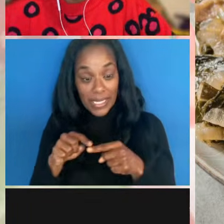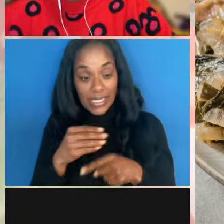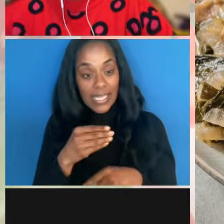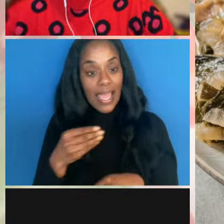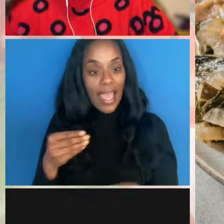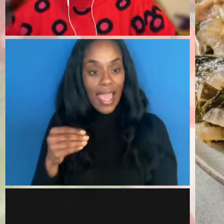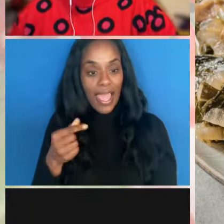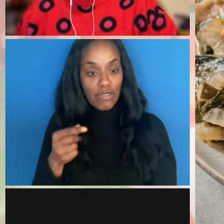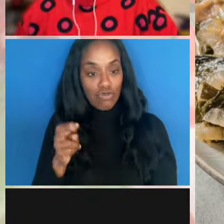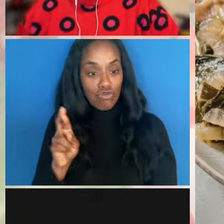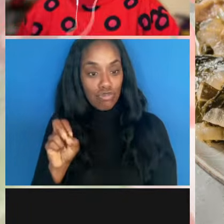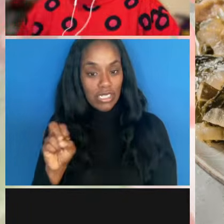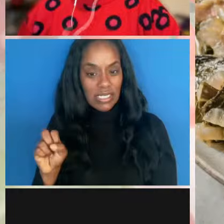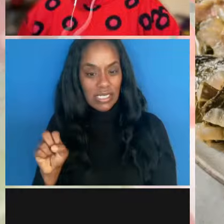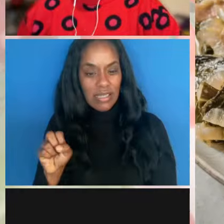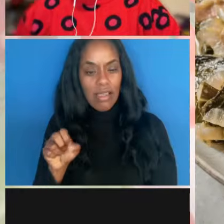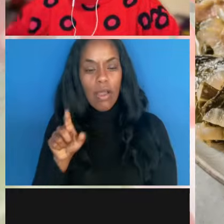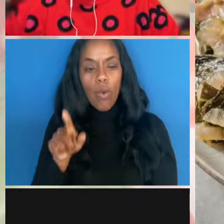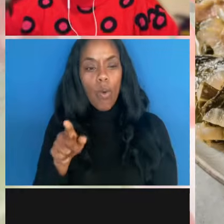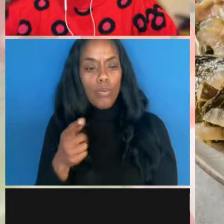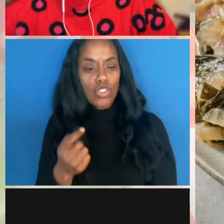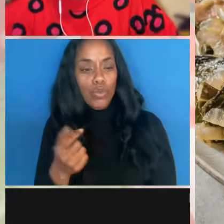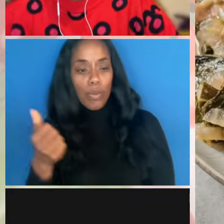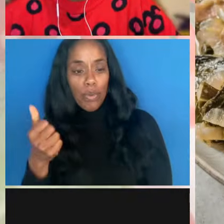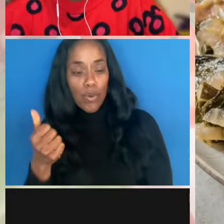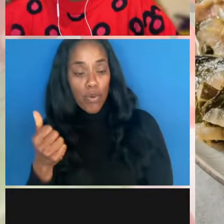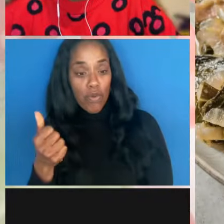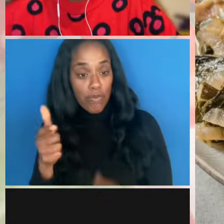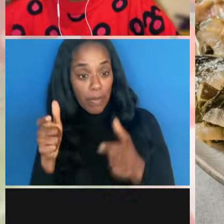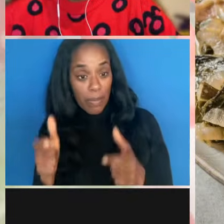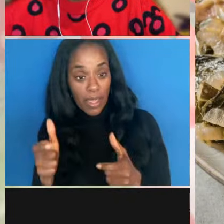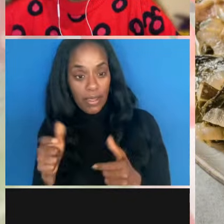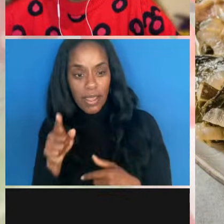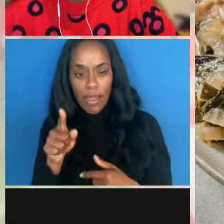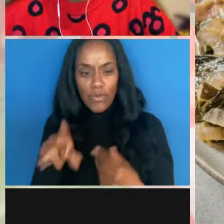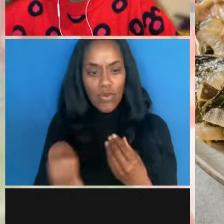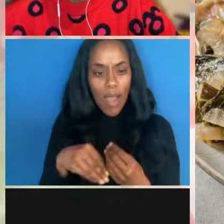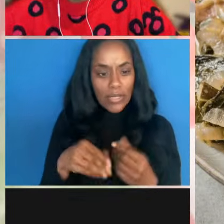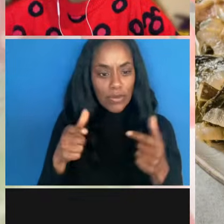would you remove from the plate and what would you add?